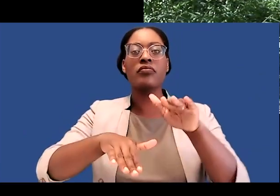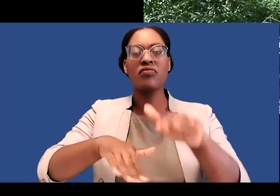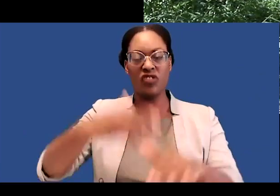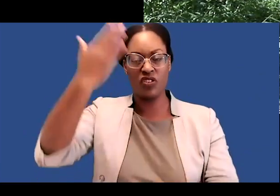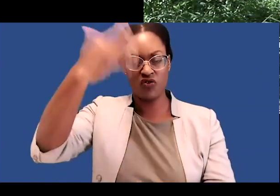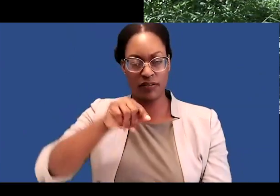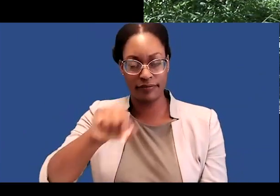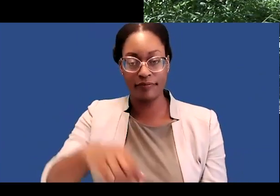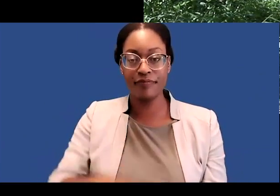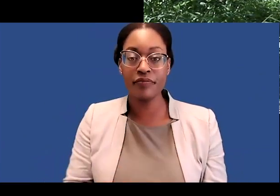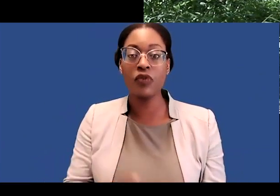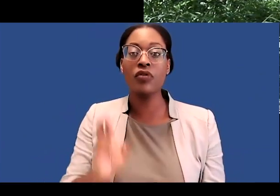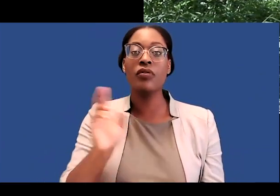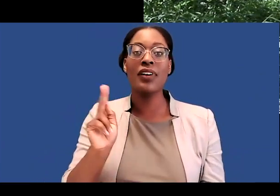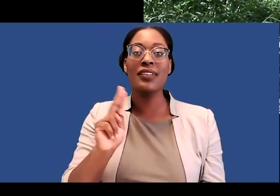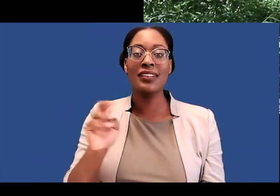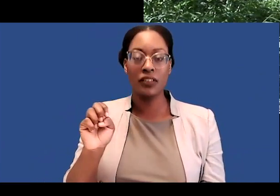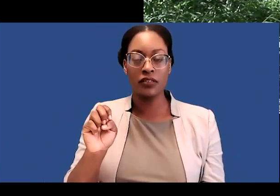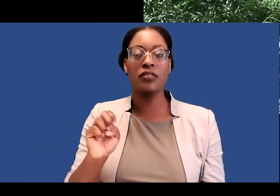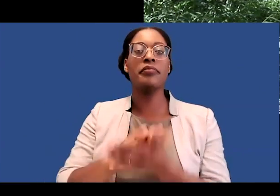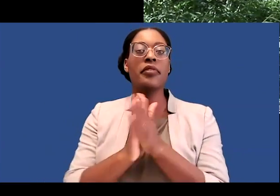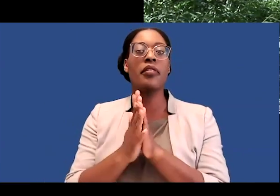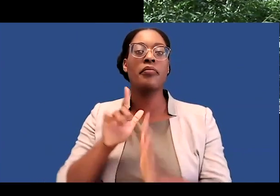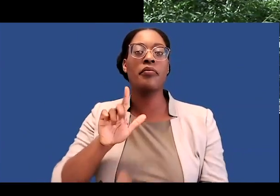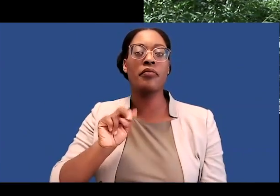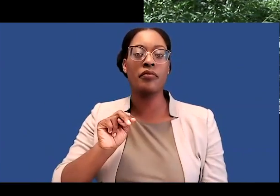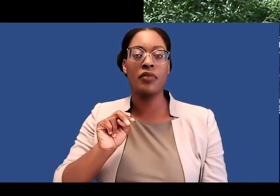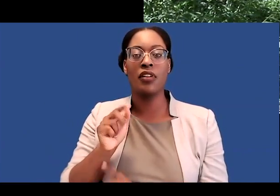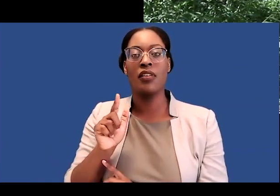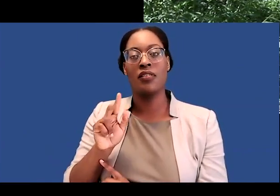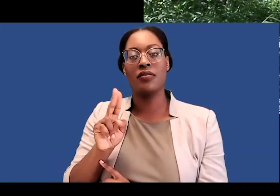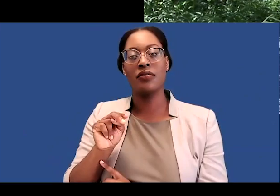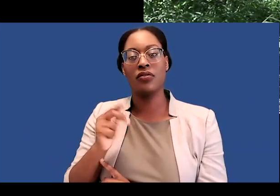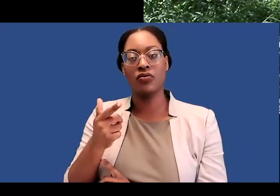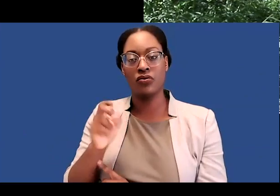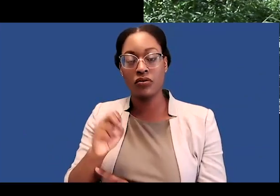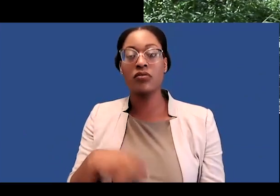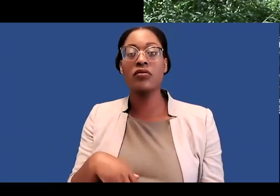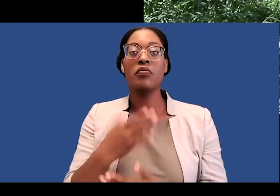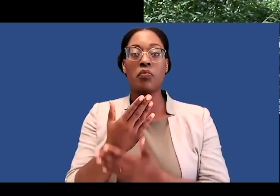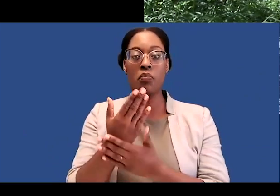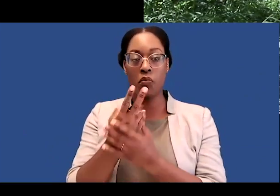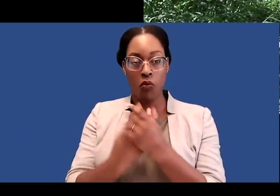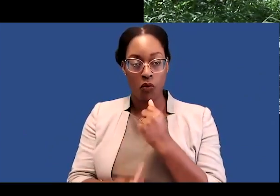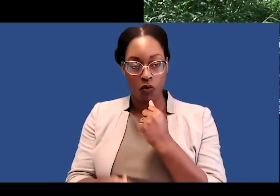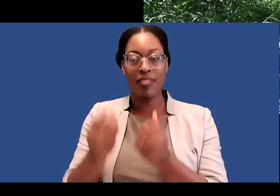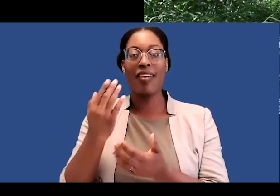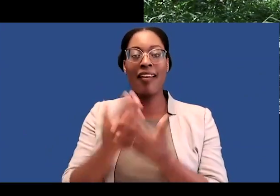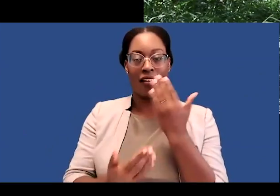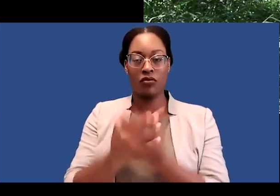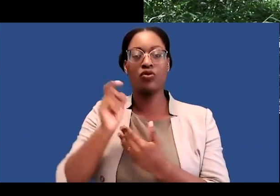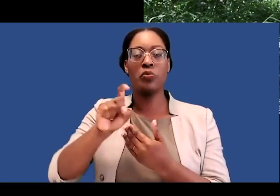Bend that right knee into a lunge. Raise the back heel. Both hands should be on the inside of that right